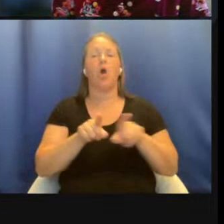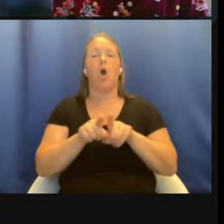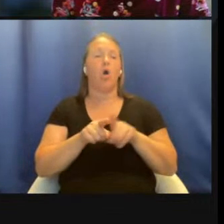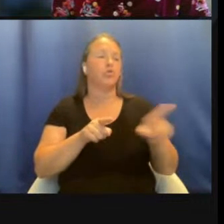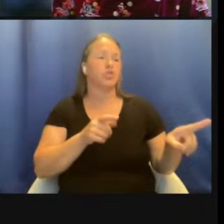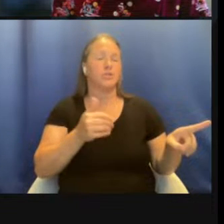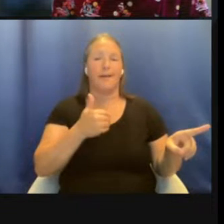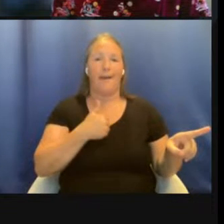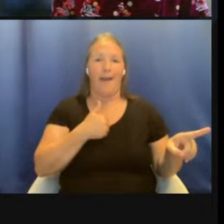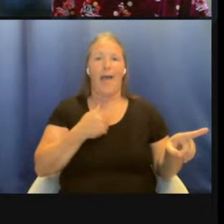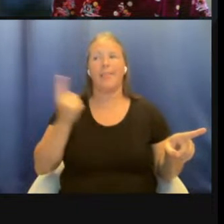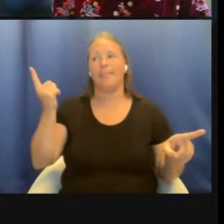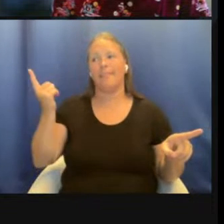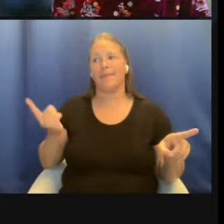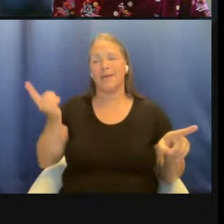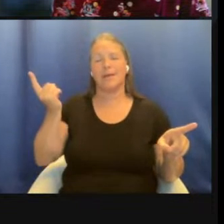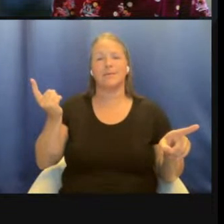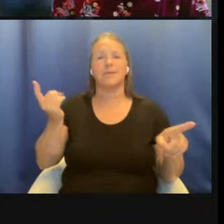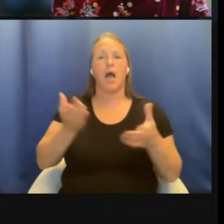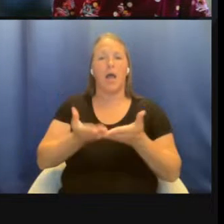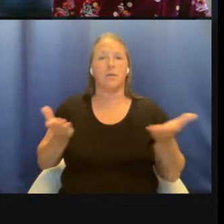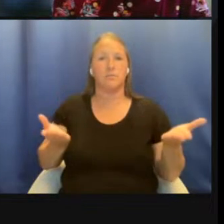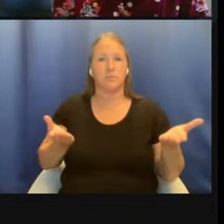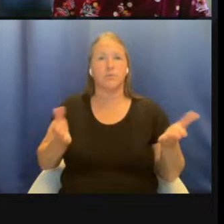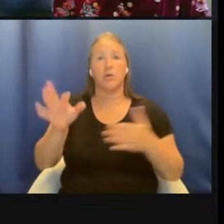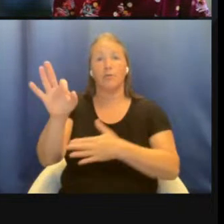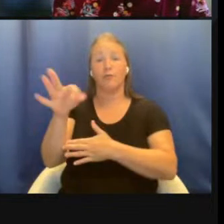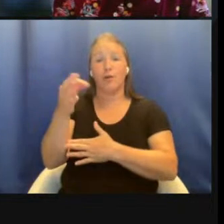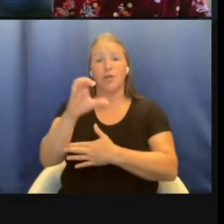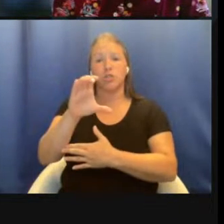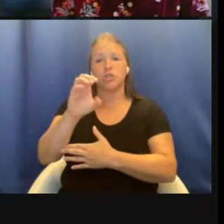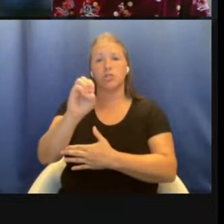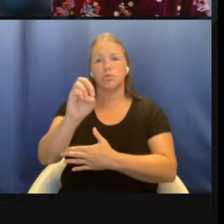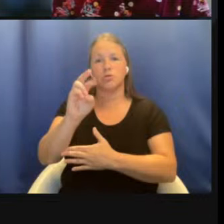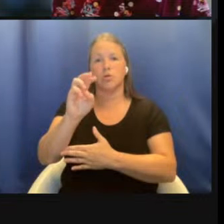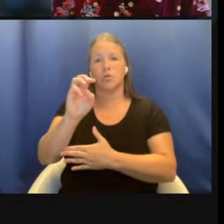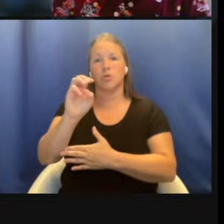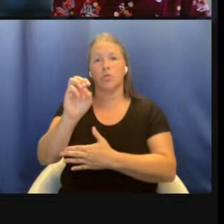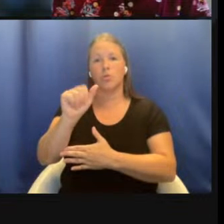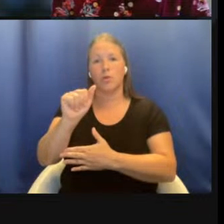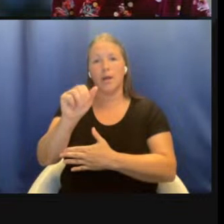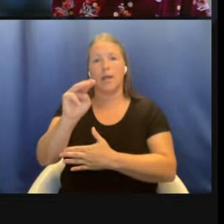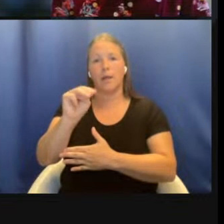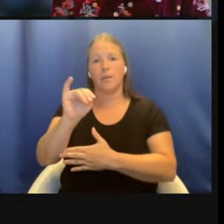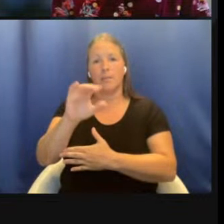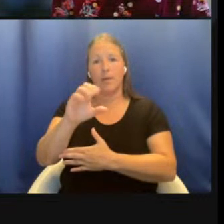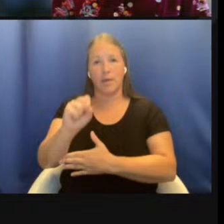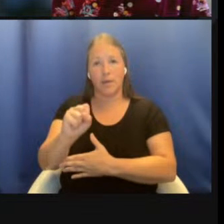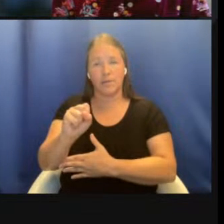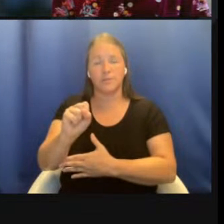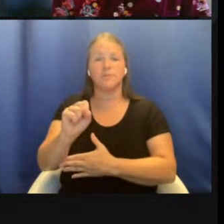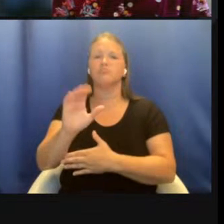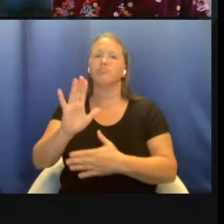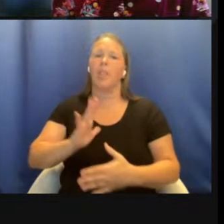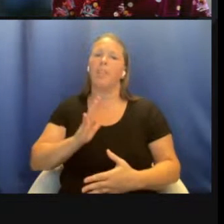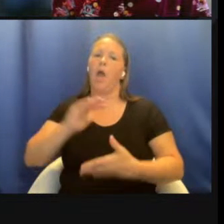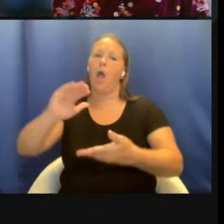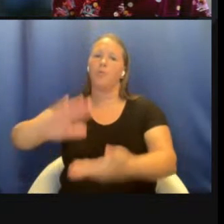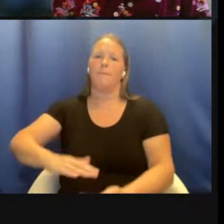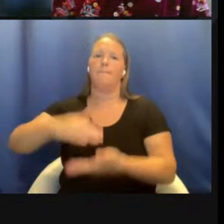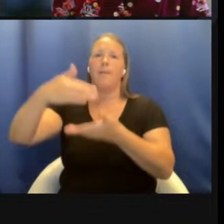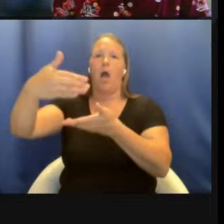French ceramics, a lapis box, which in that case, we're unsure if that was a purchase